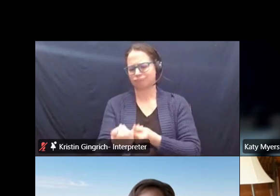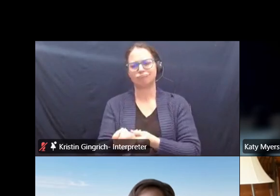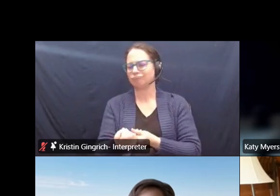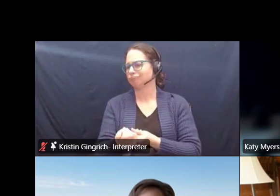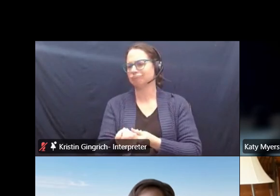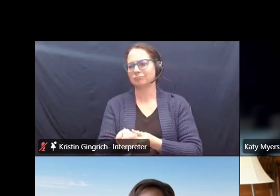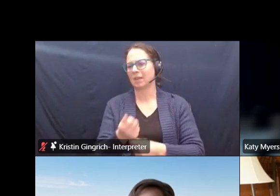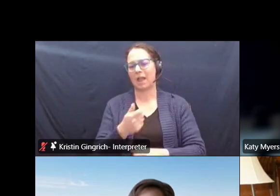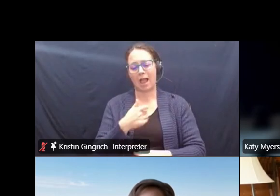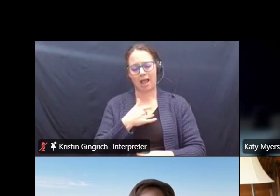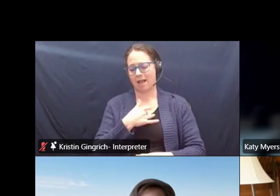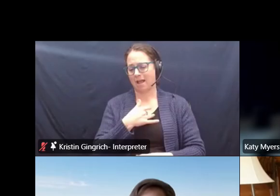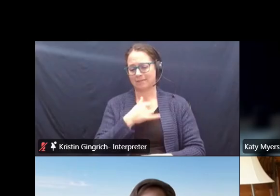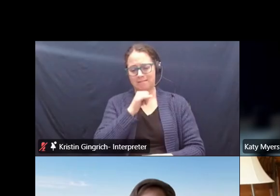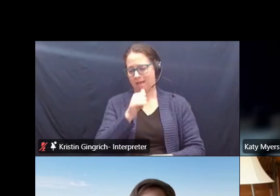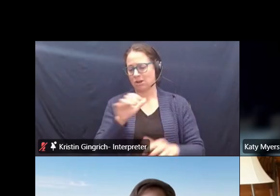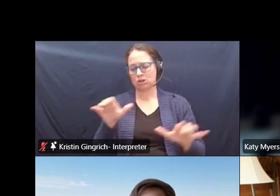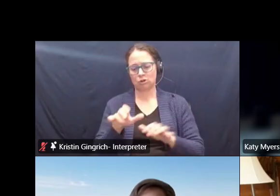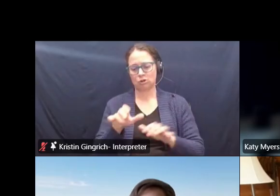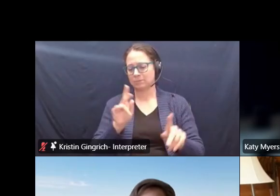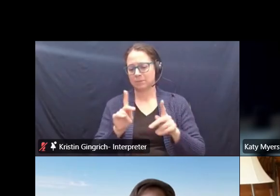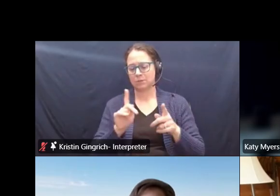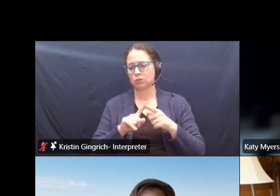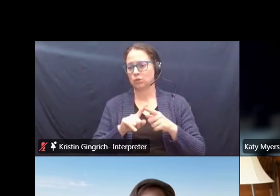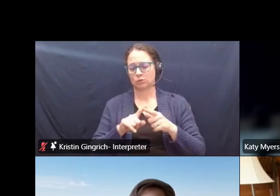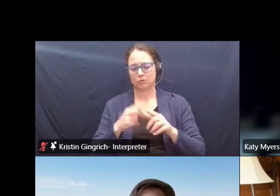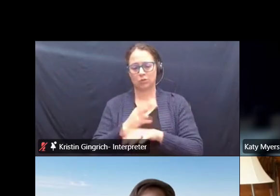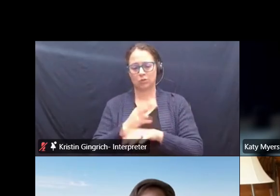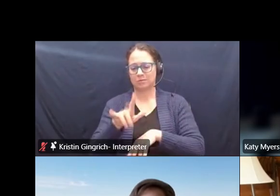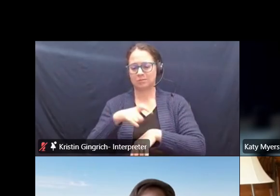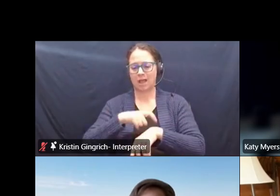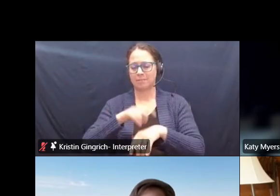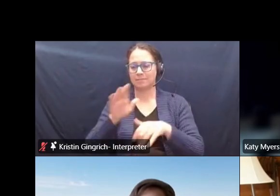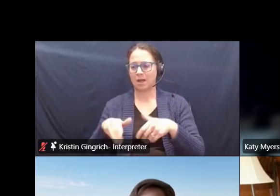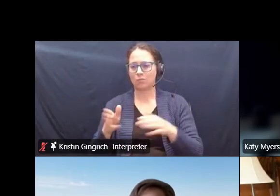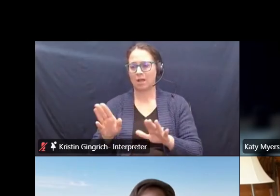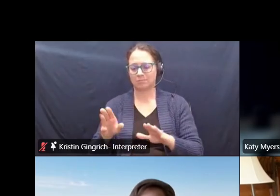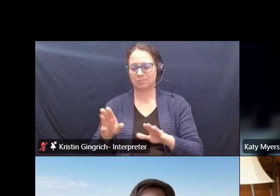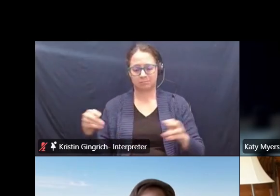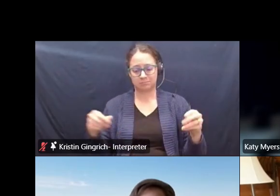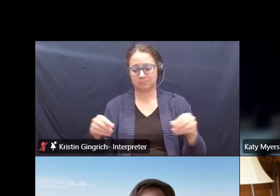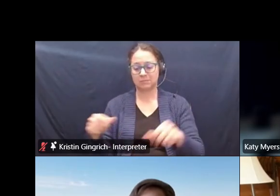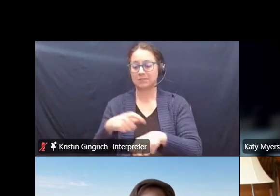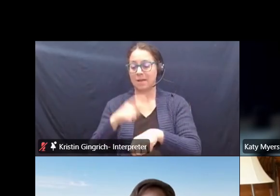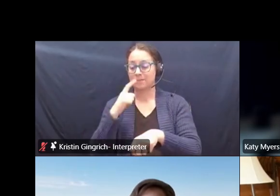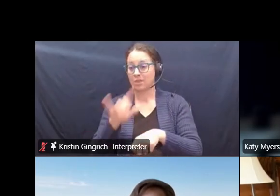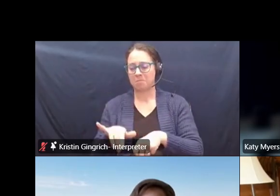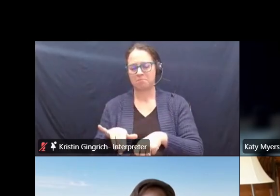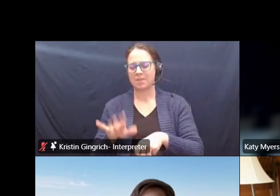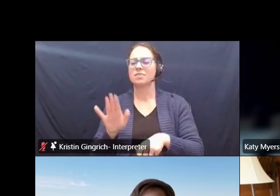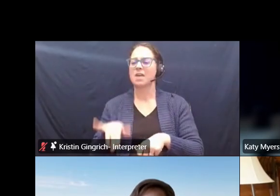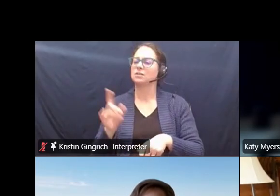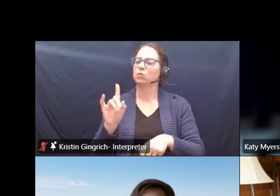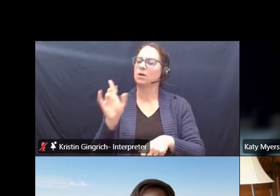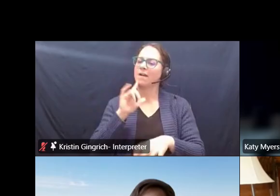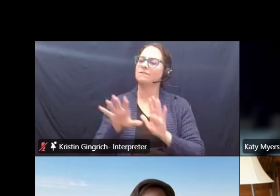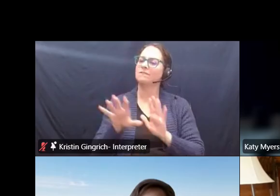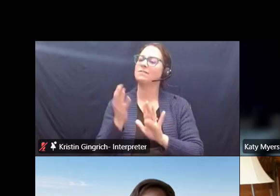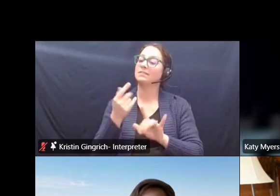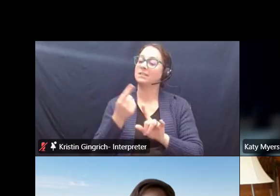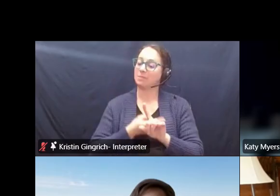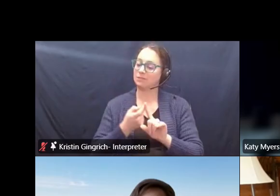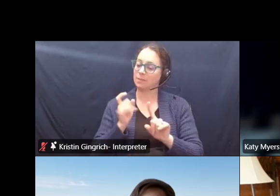would encourage people to spend time contributing to. And that is where I came up with the 15 months. I